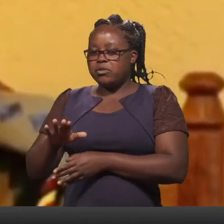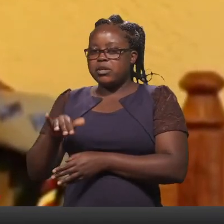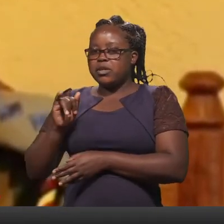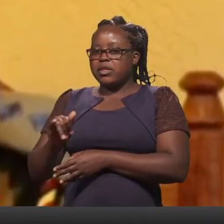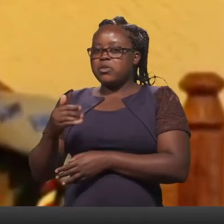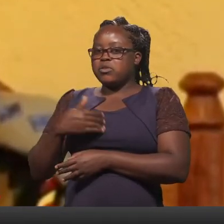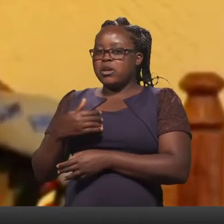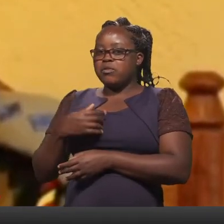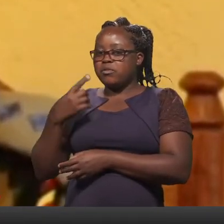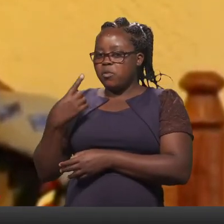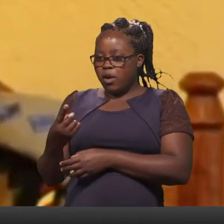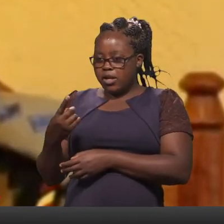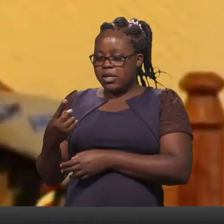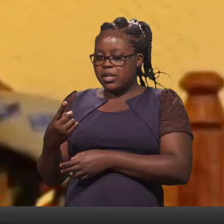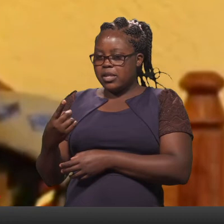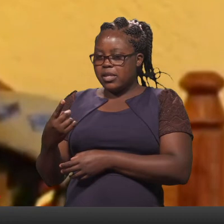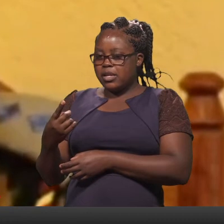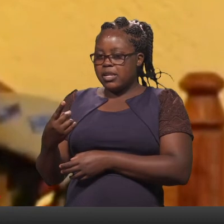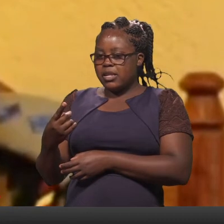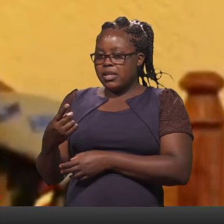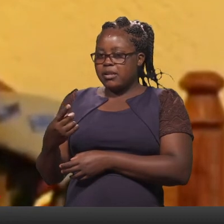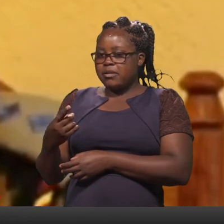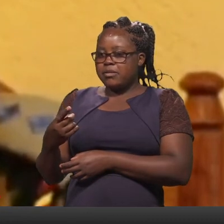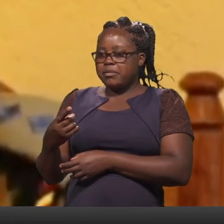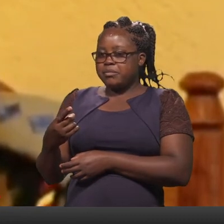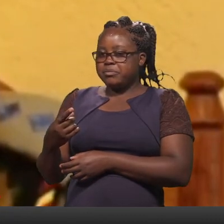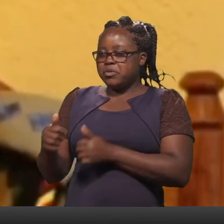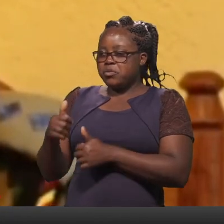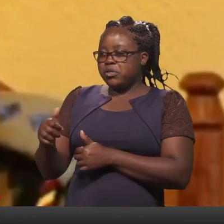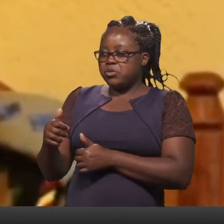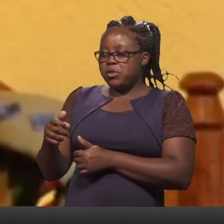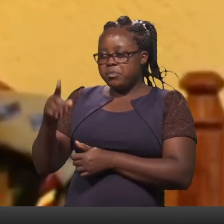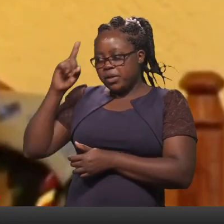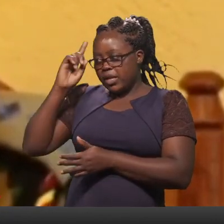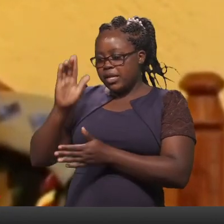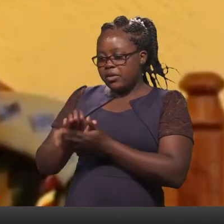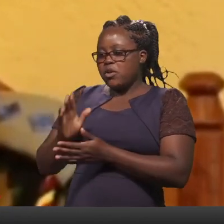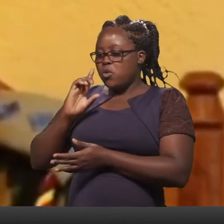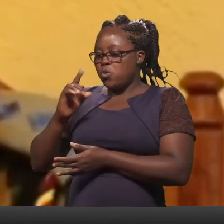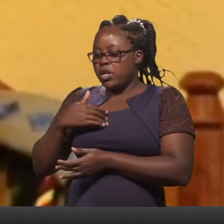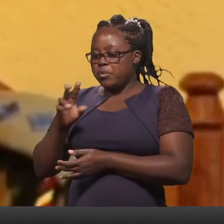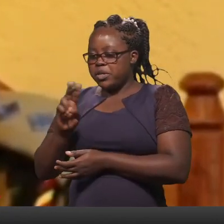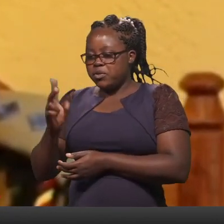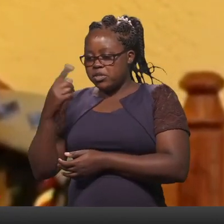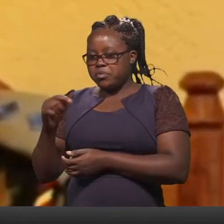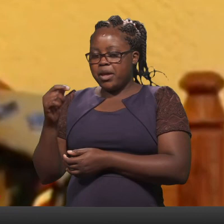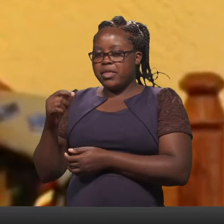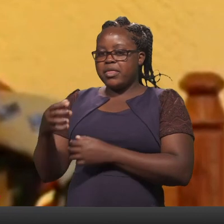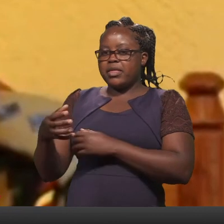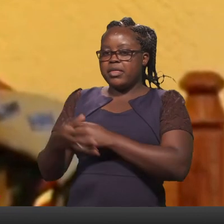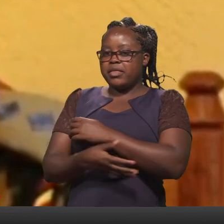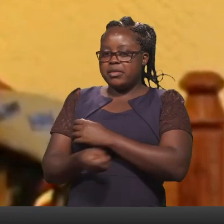and we have found out that there is one spent cartridge which we believe could have been used by the